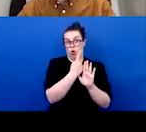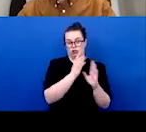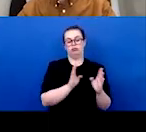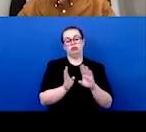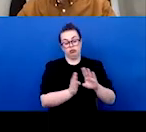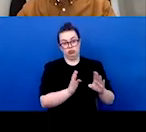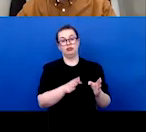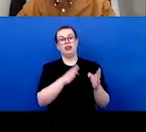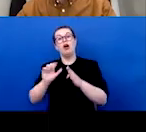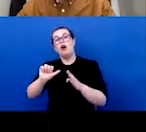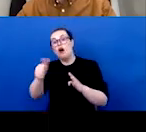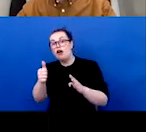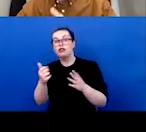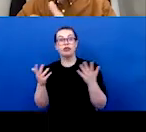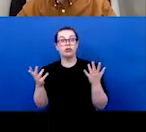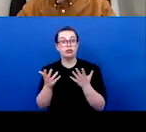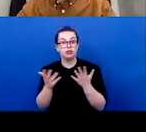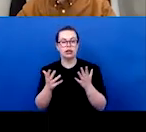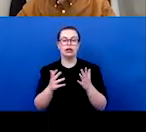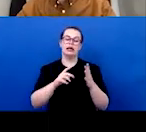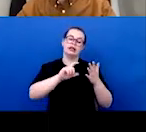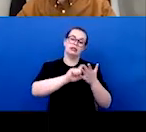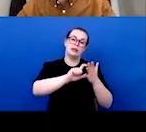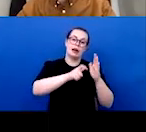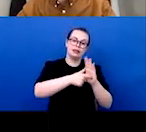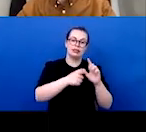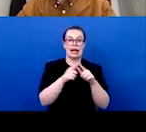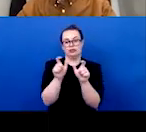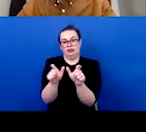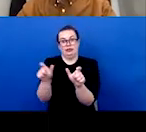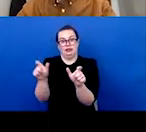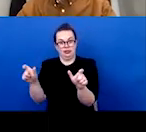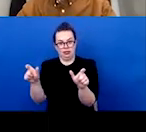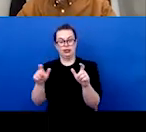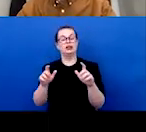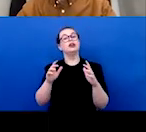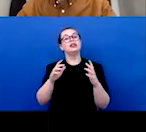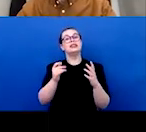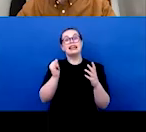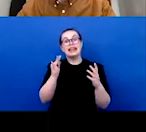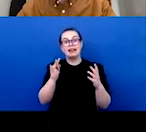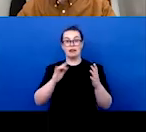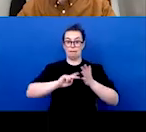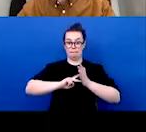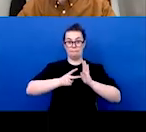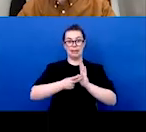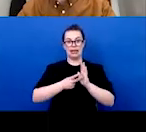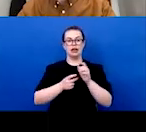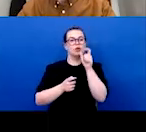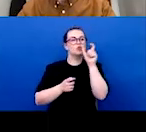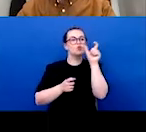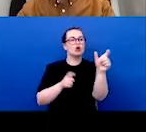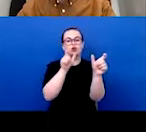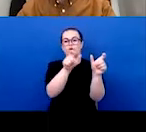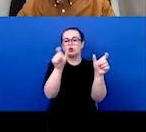and semantics, which is the situation where meanings are composed from lexical items or syntactic